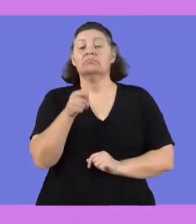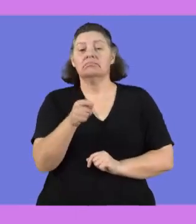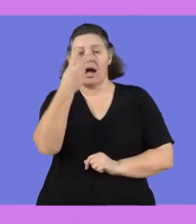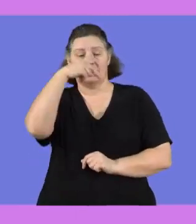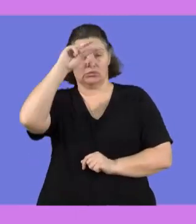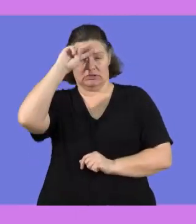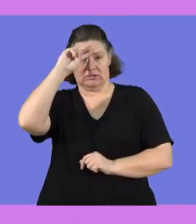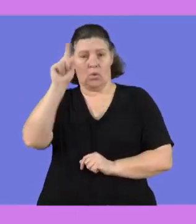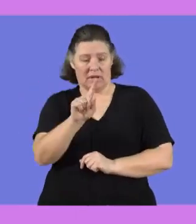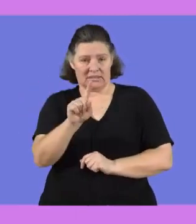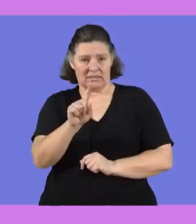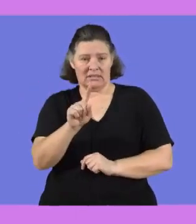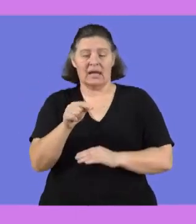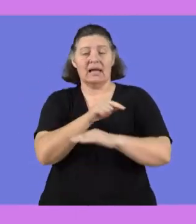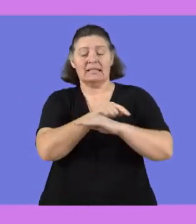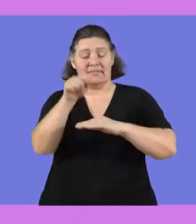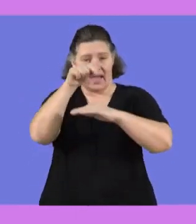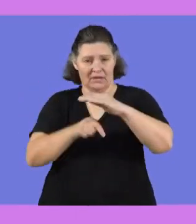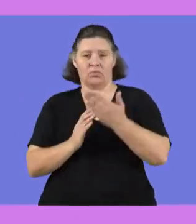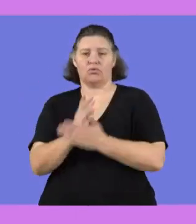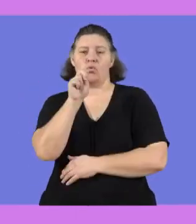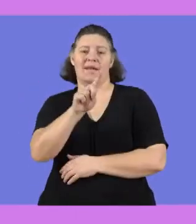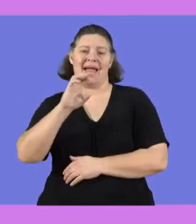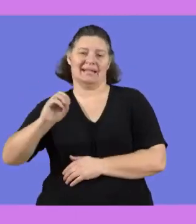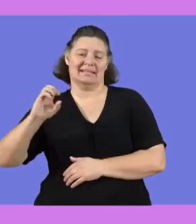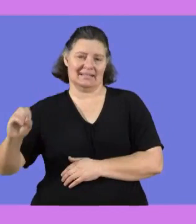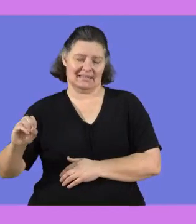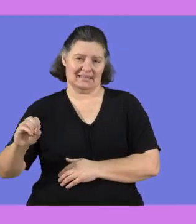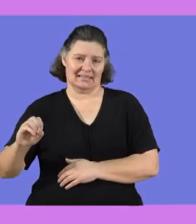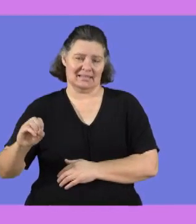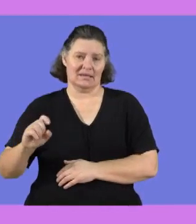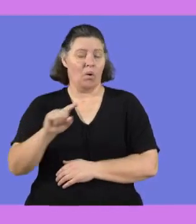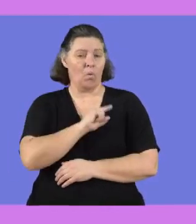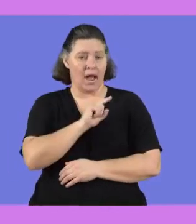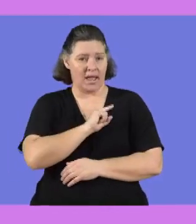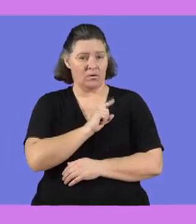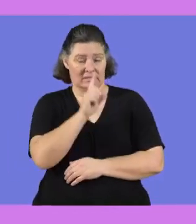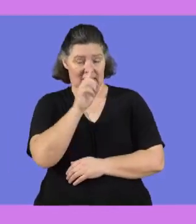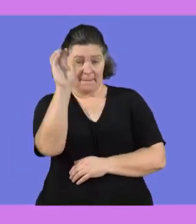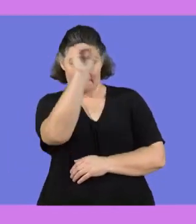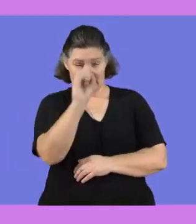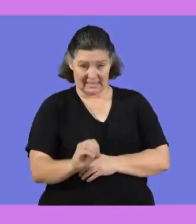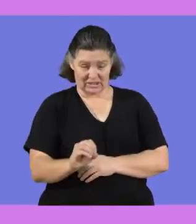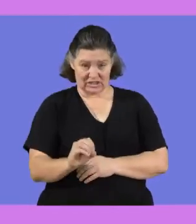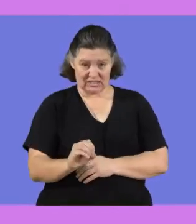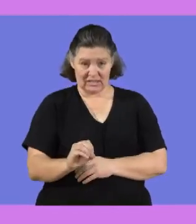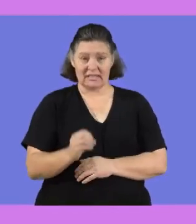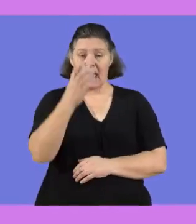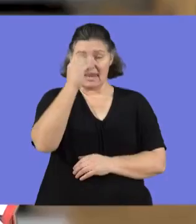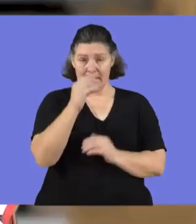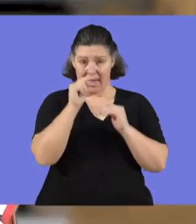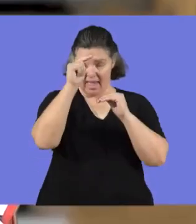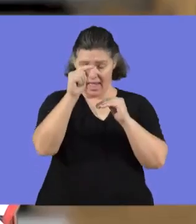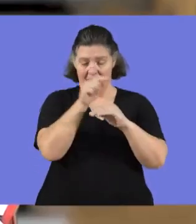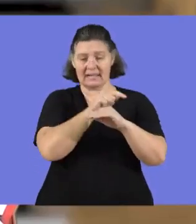be interpreted as divide by 100, because we said once you see a percentage is a number